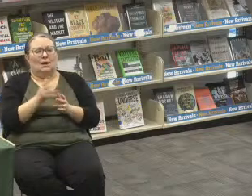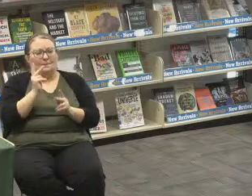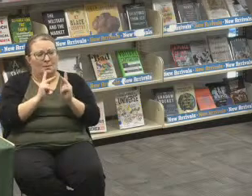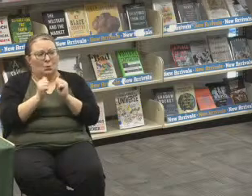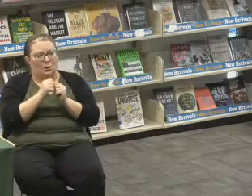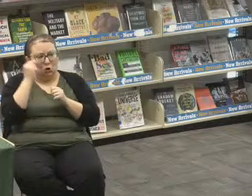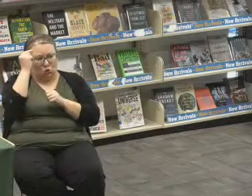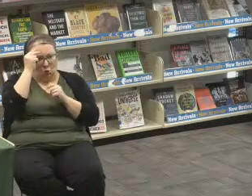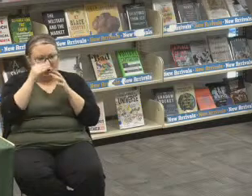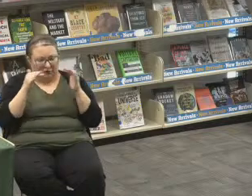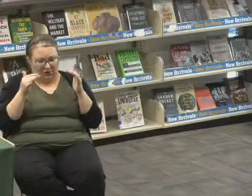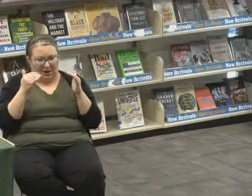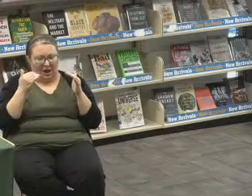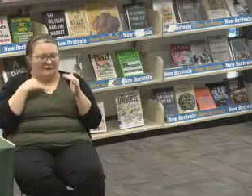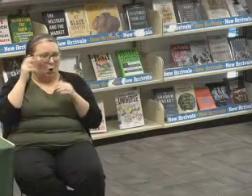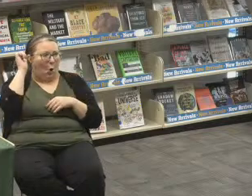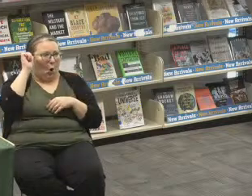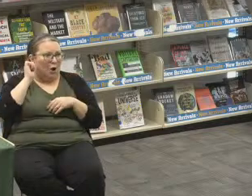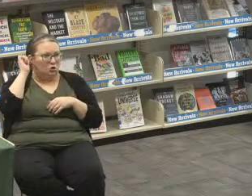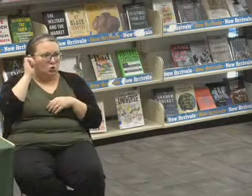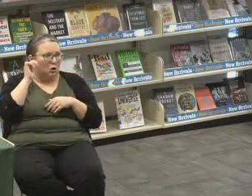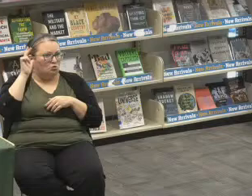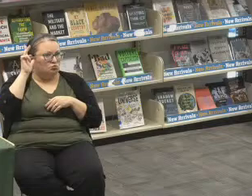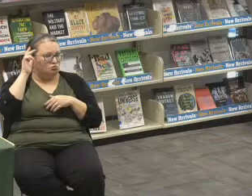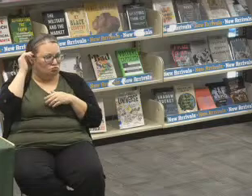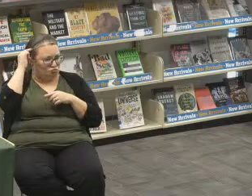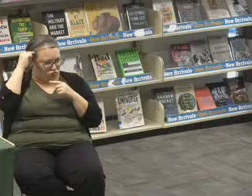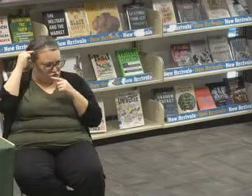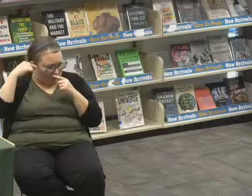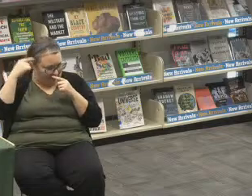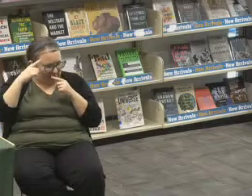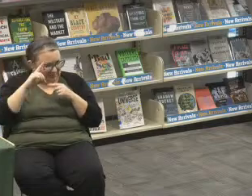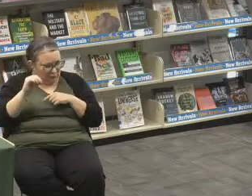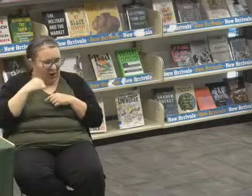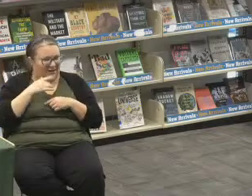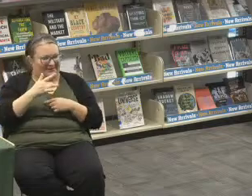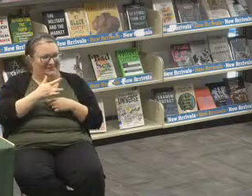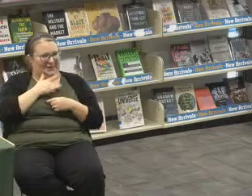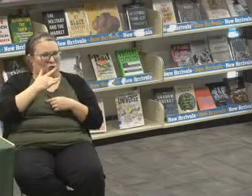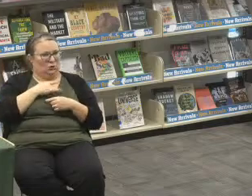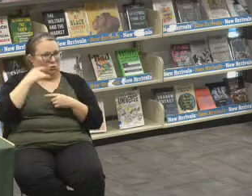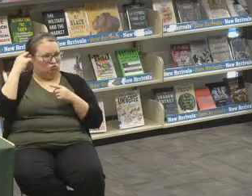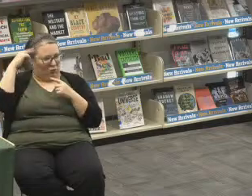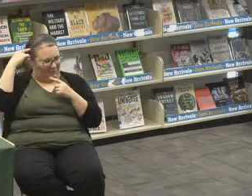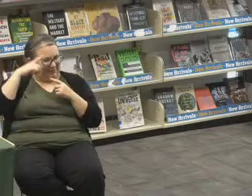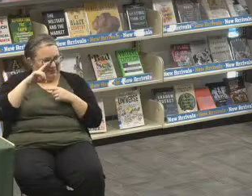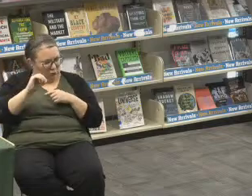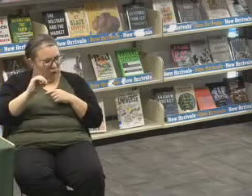people with neurodiversity have auditory processing disorder issues and sensory processing disorder issues.